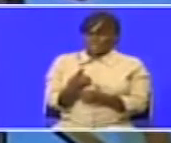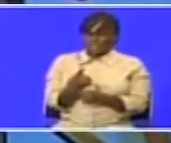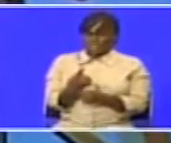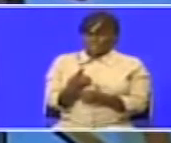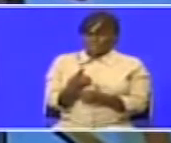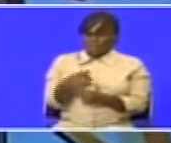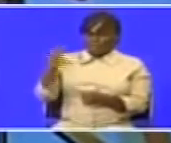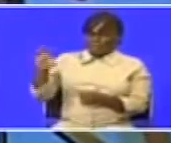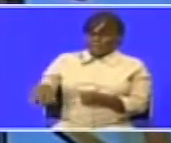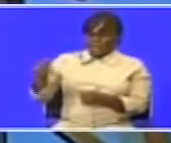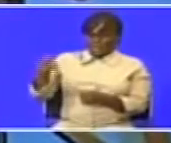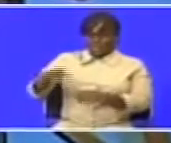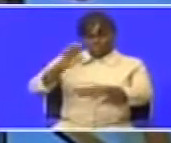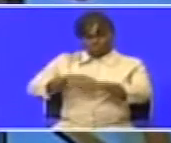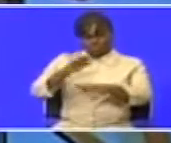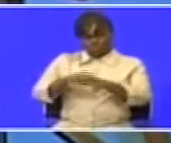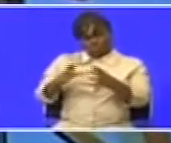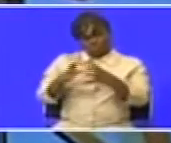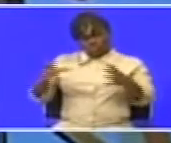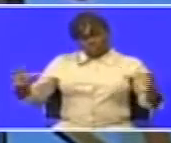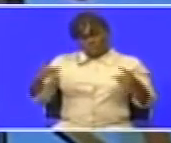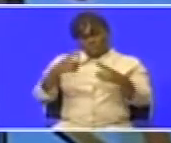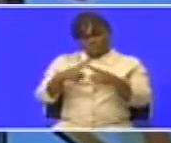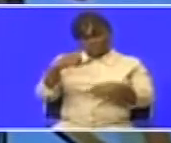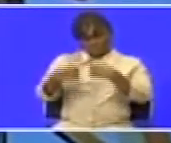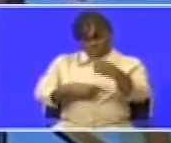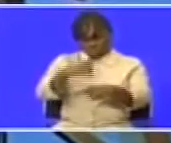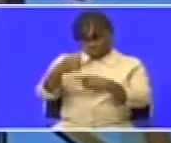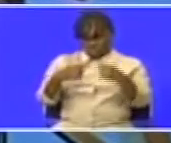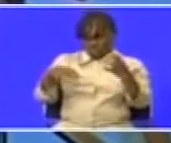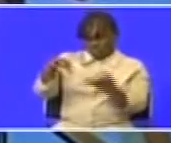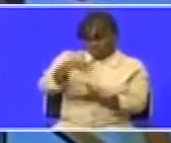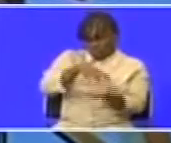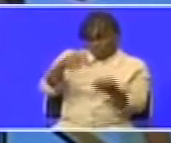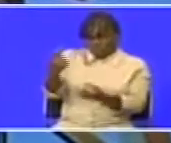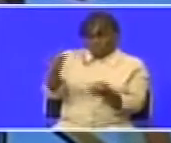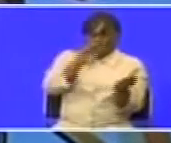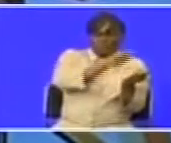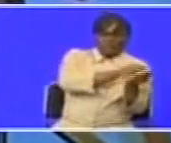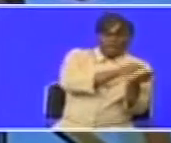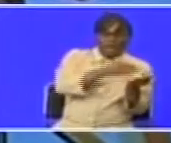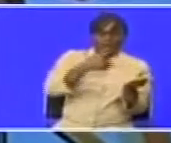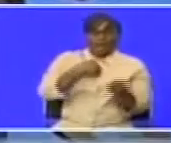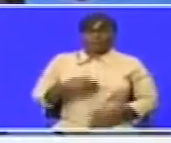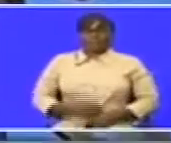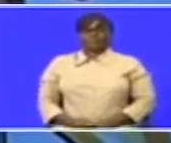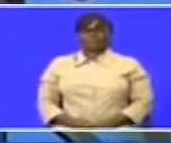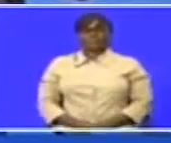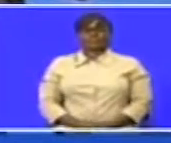says the market was ripe for growth despite the ongoing uncertainties in the banking industry.